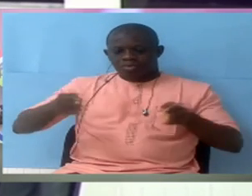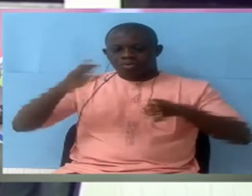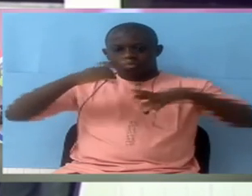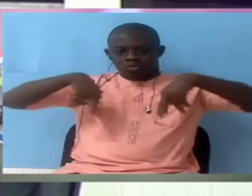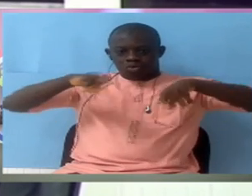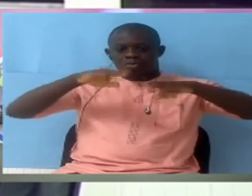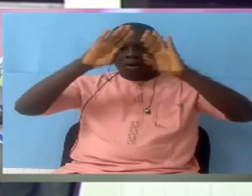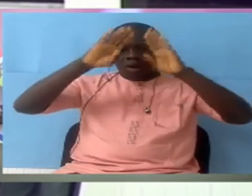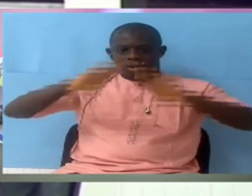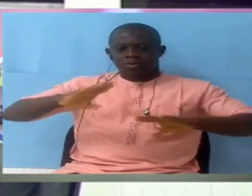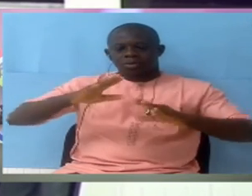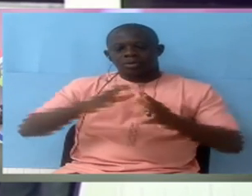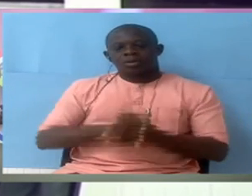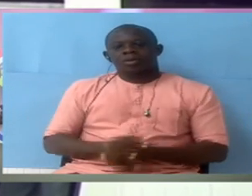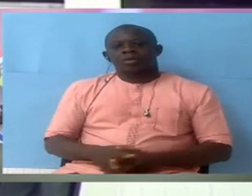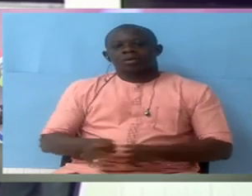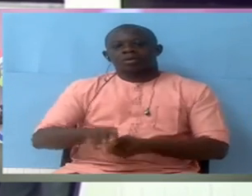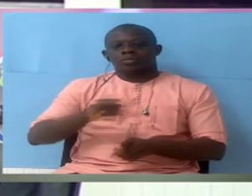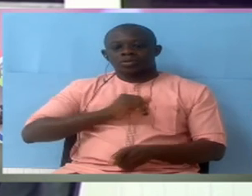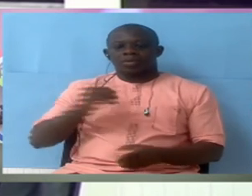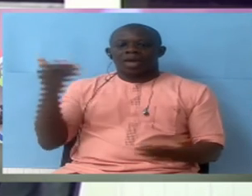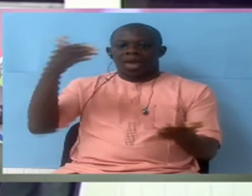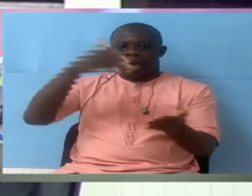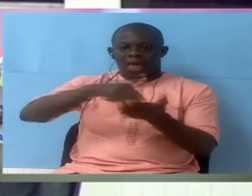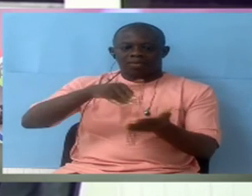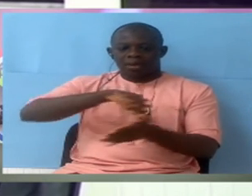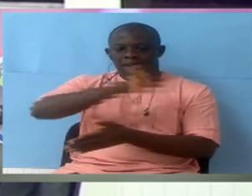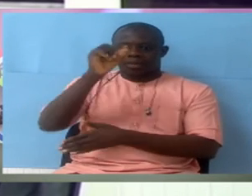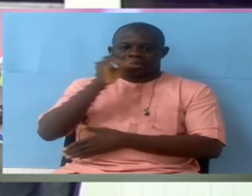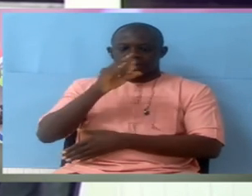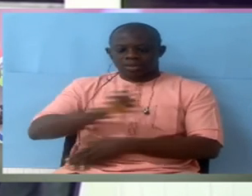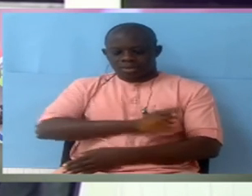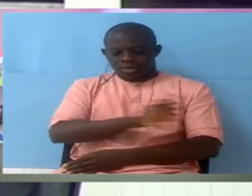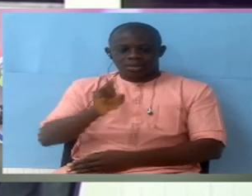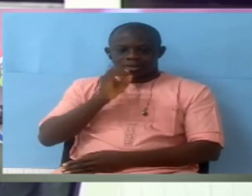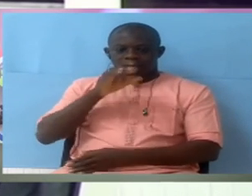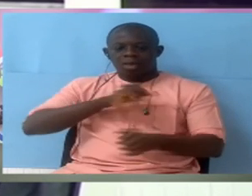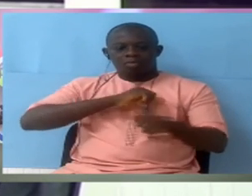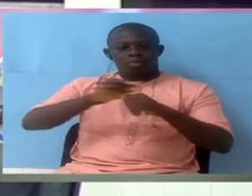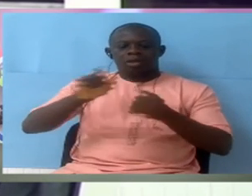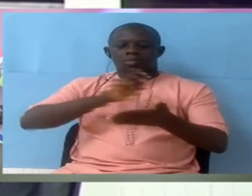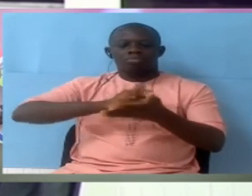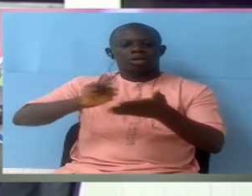fa la nekk. He came and said that they say let me just write it like that.